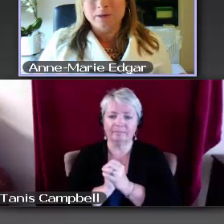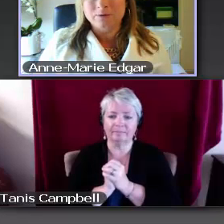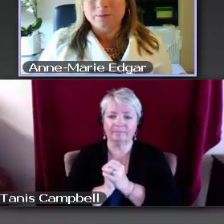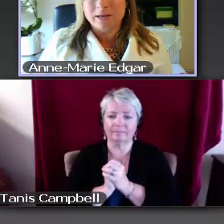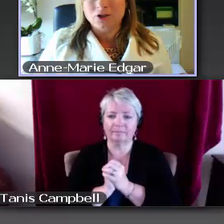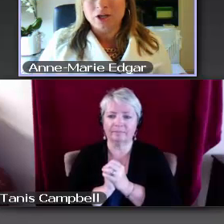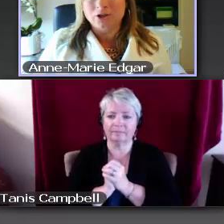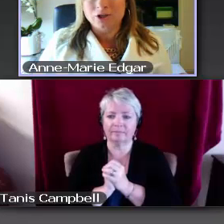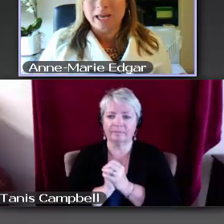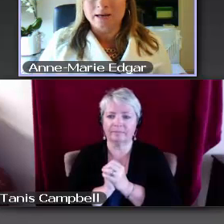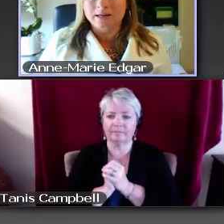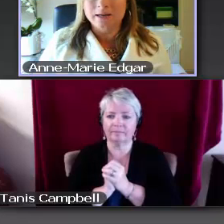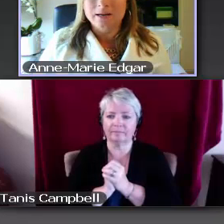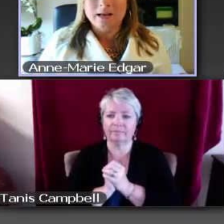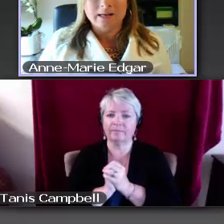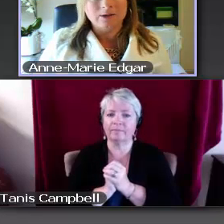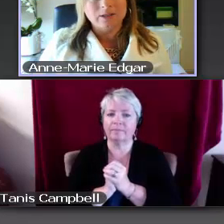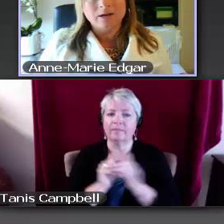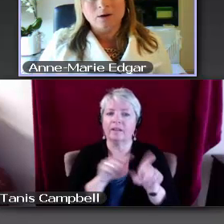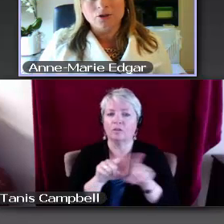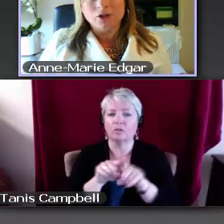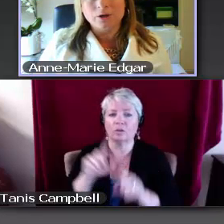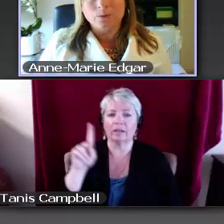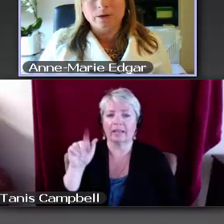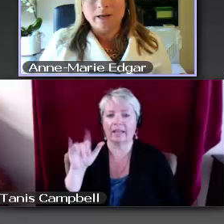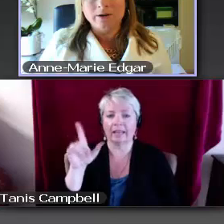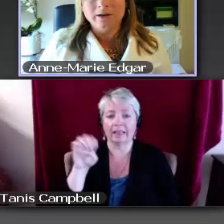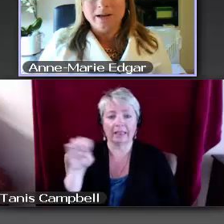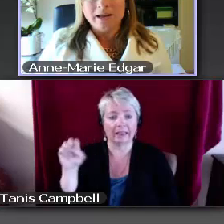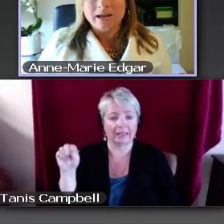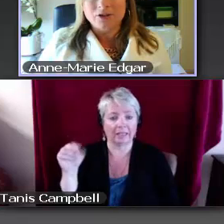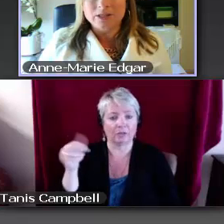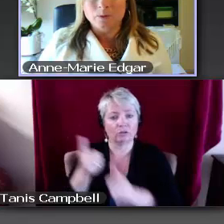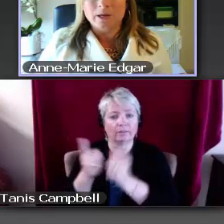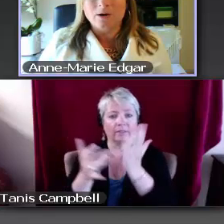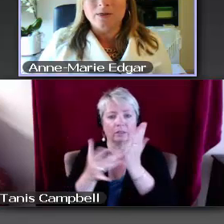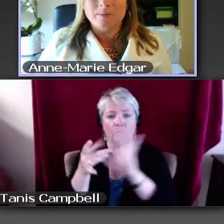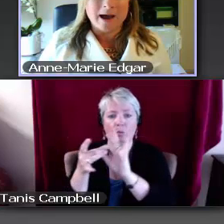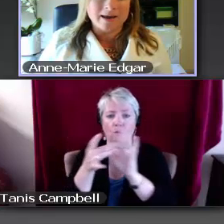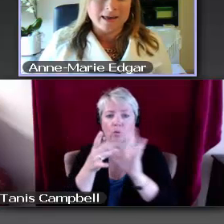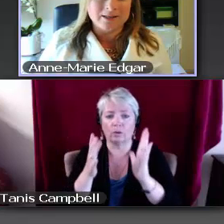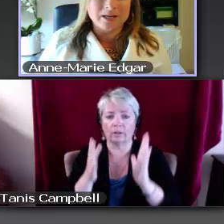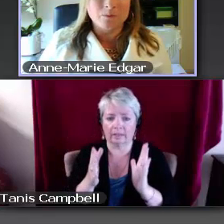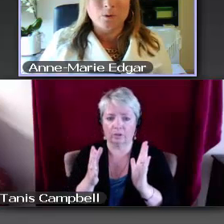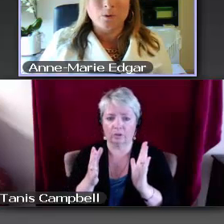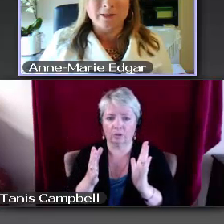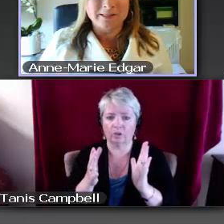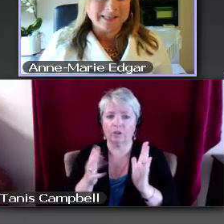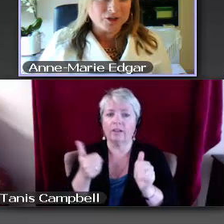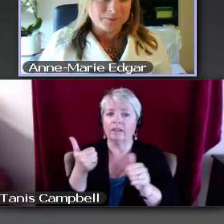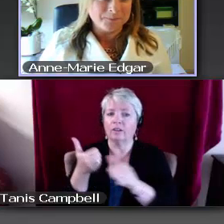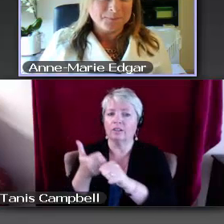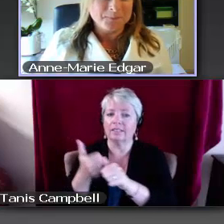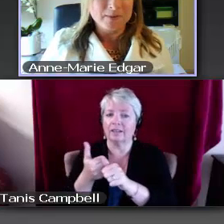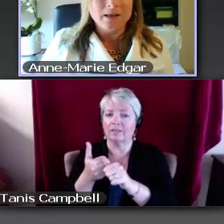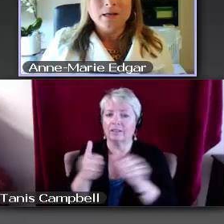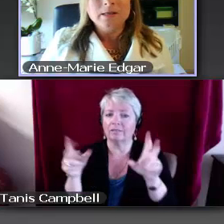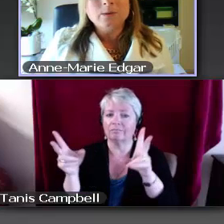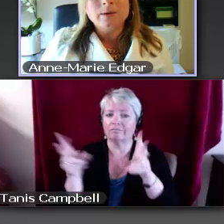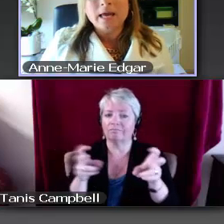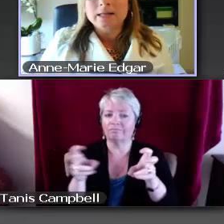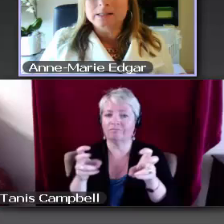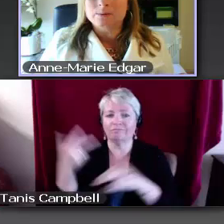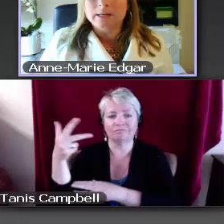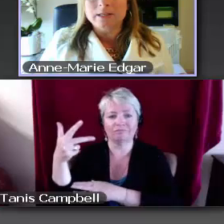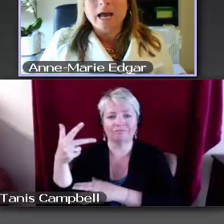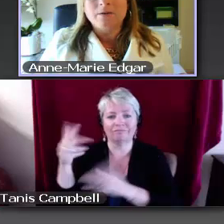Selleck, who works for Make a Change Canada as our technology coordinator, and she's working on the back end and recording the session.